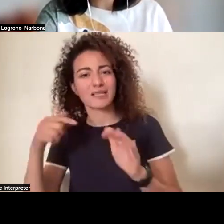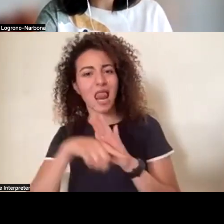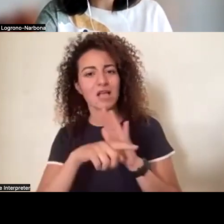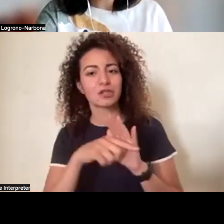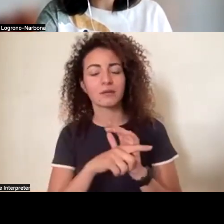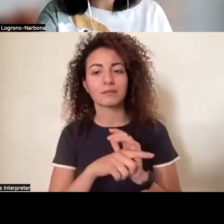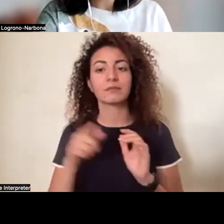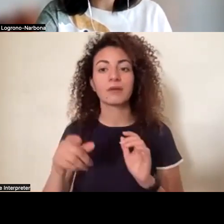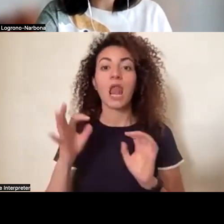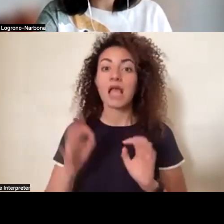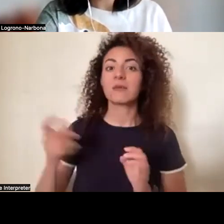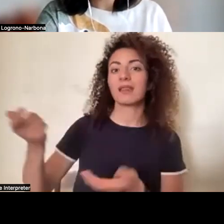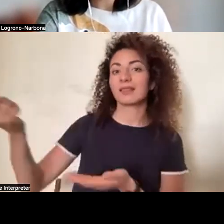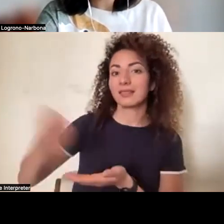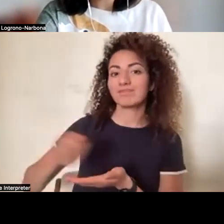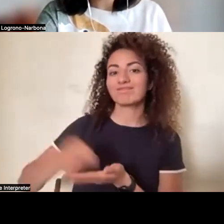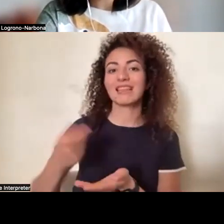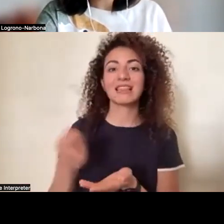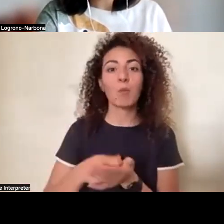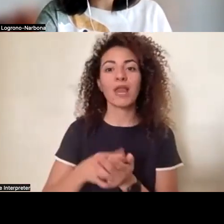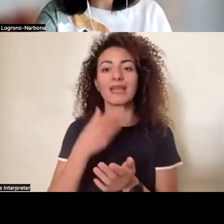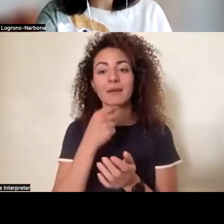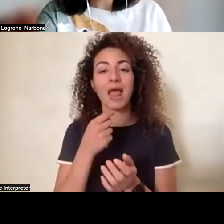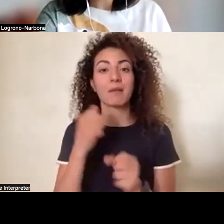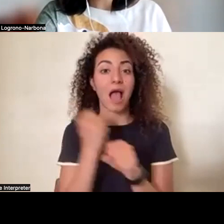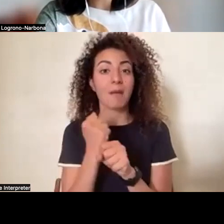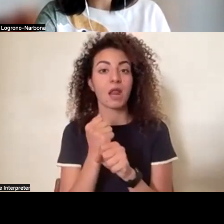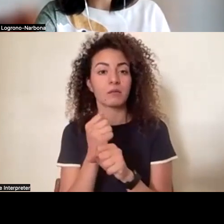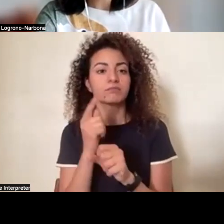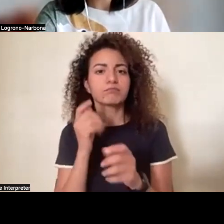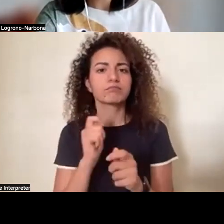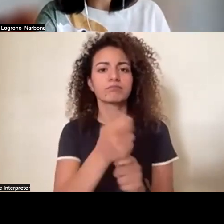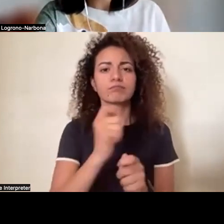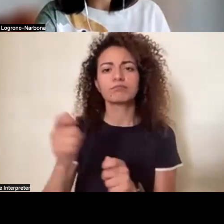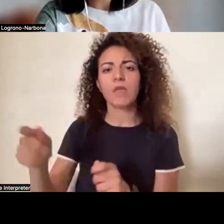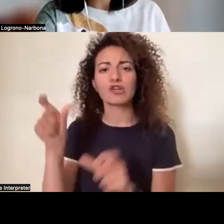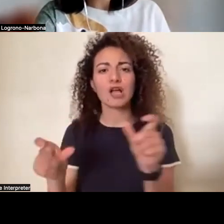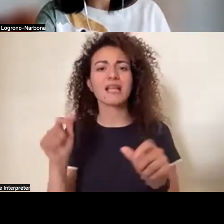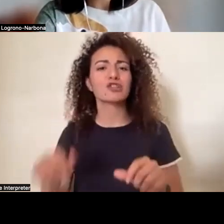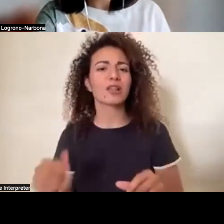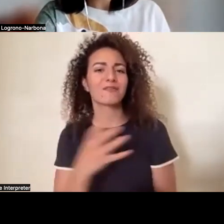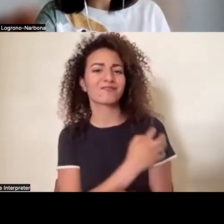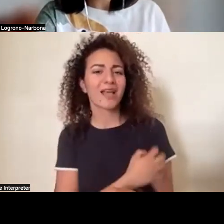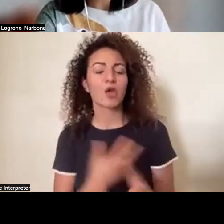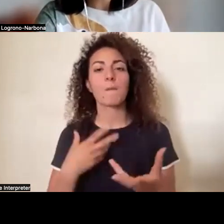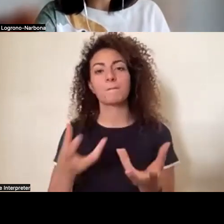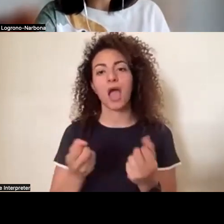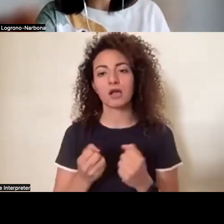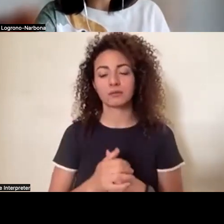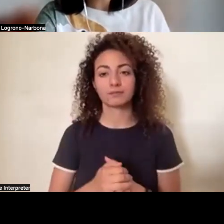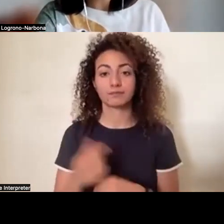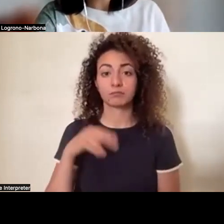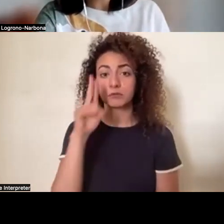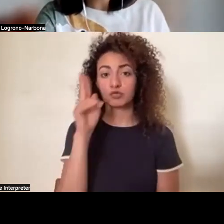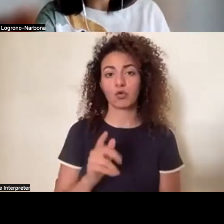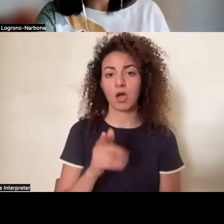need funding to carry this on, and at the same time to expand to those very needy social groups. And here my question to